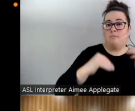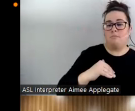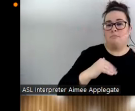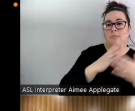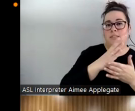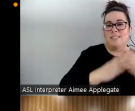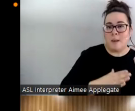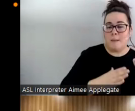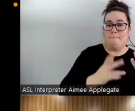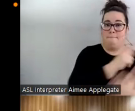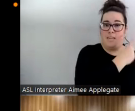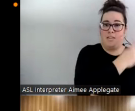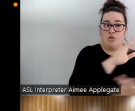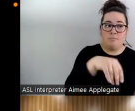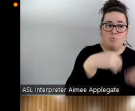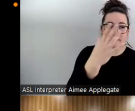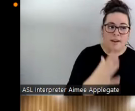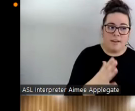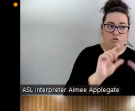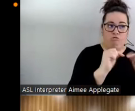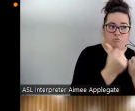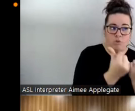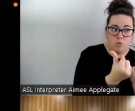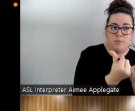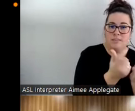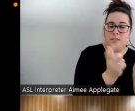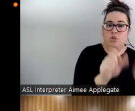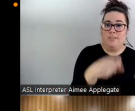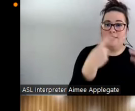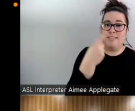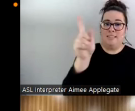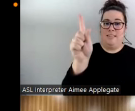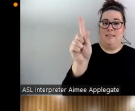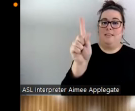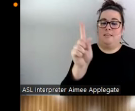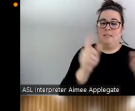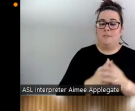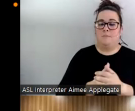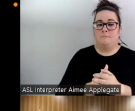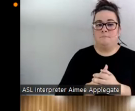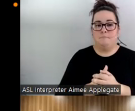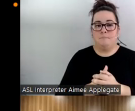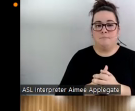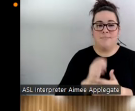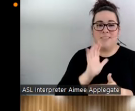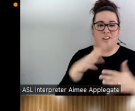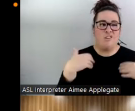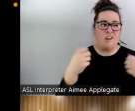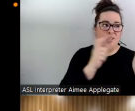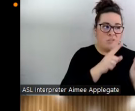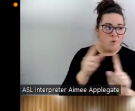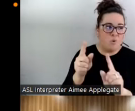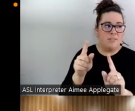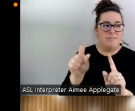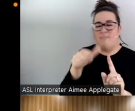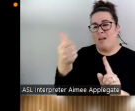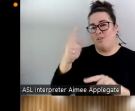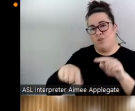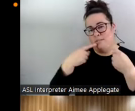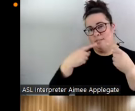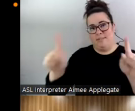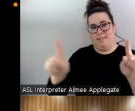patient-provider, some groups, they were able to succeed in terms of their health goals, and others that they weren't able to succeed. And